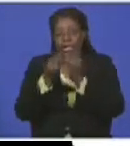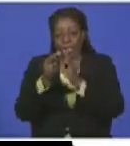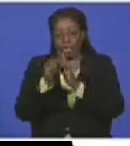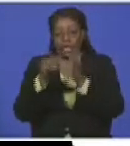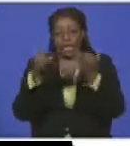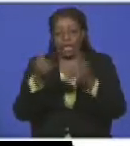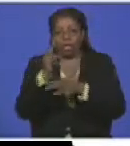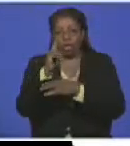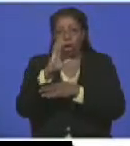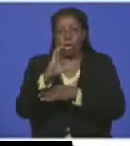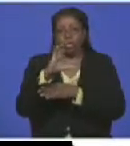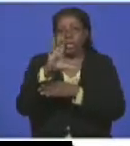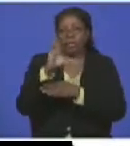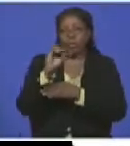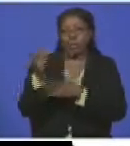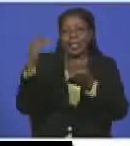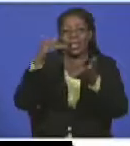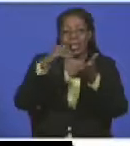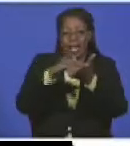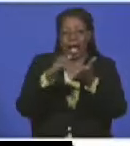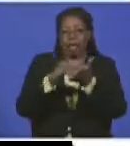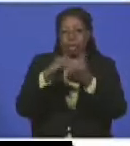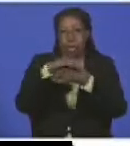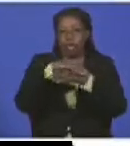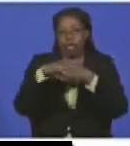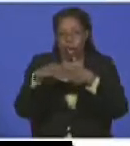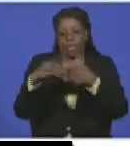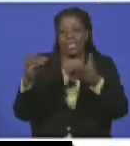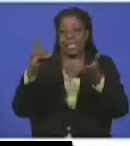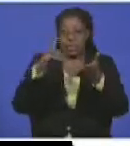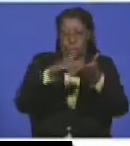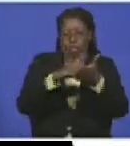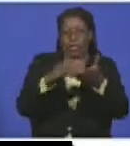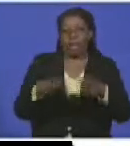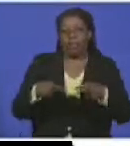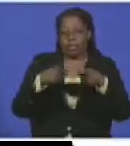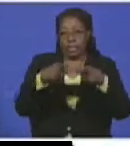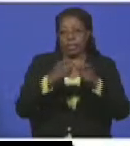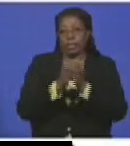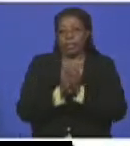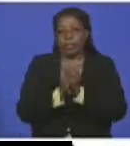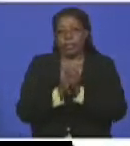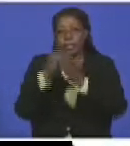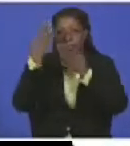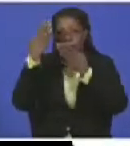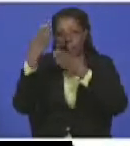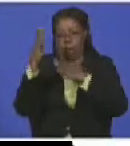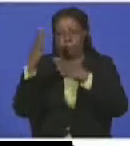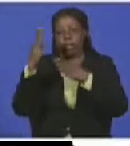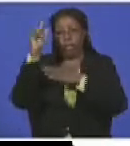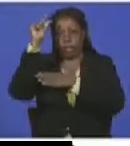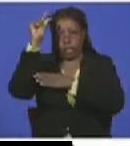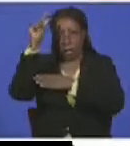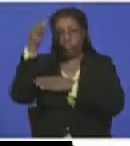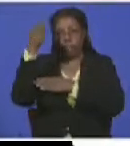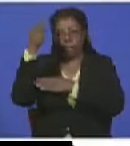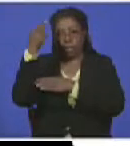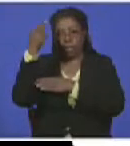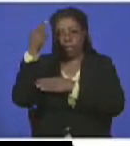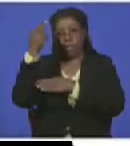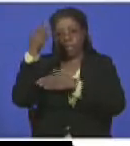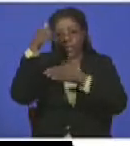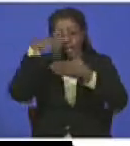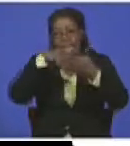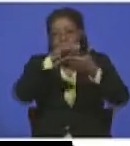now that a $250,000 deposit has been made. So the Bahamas government is already in the queue for